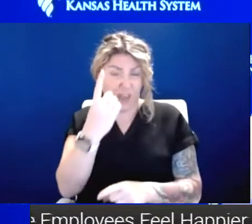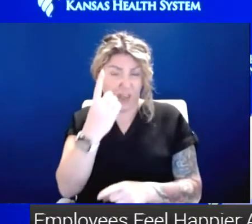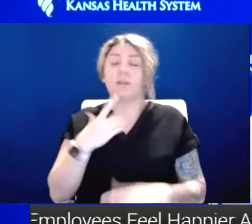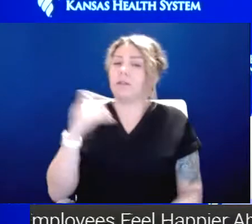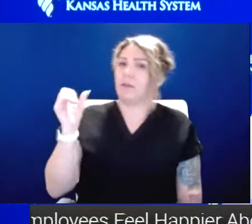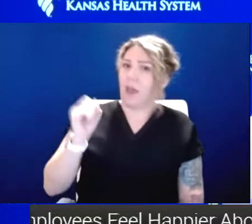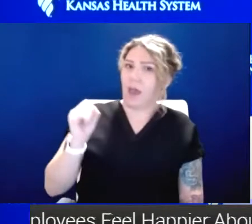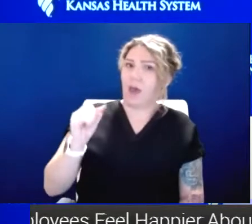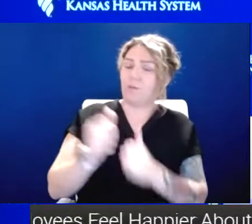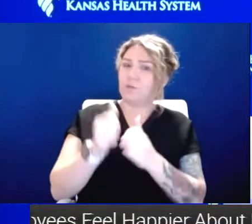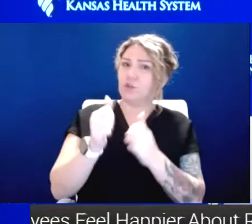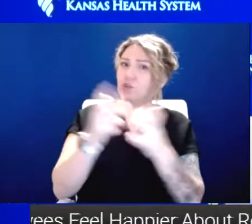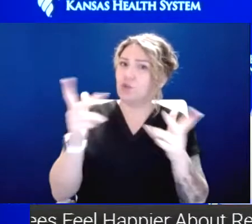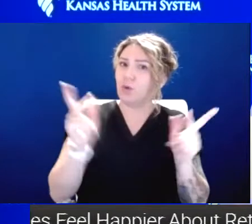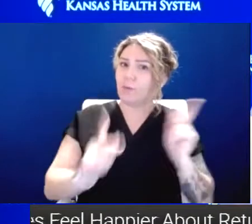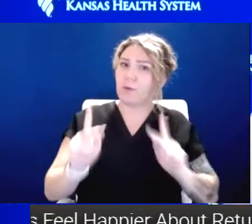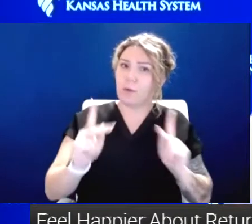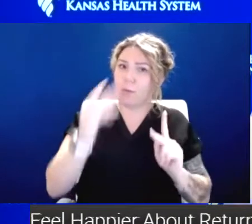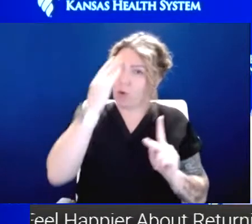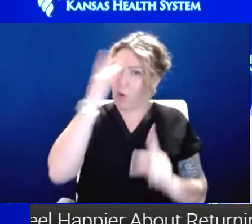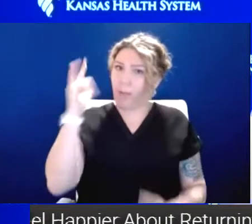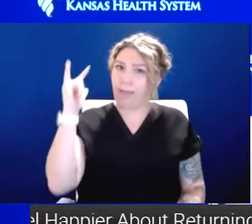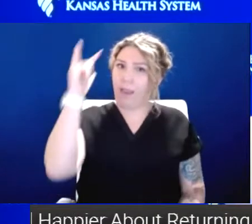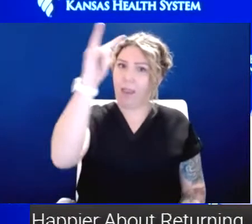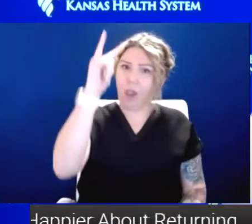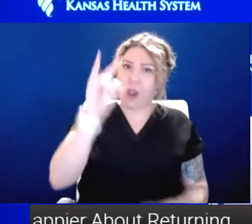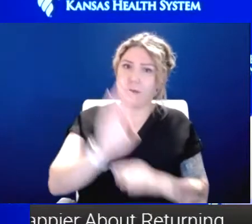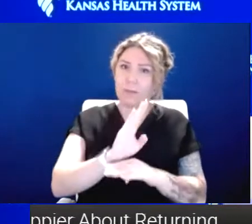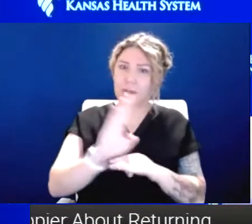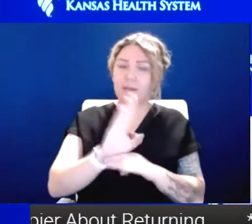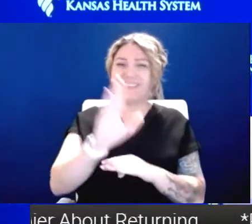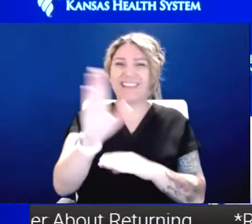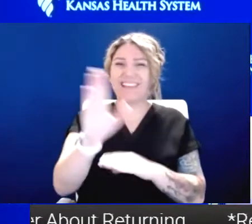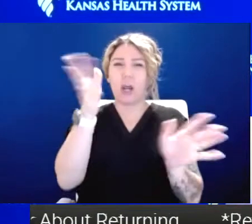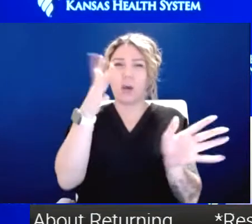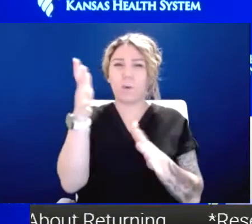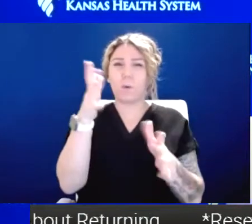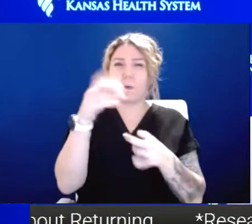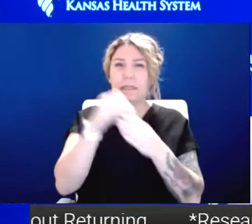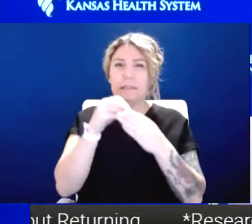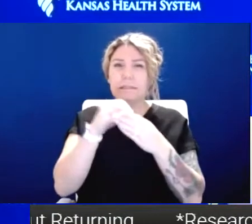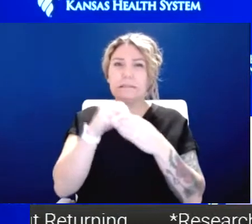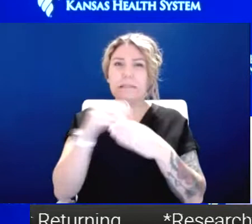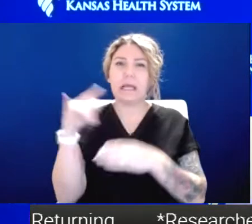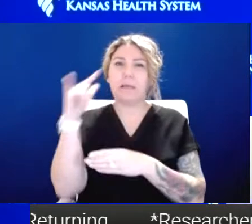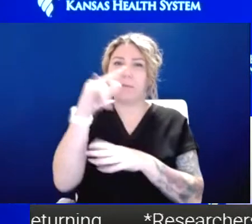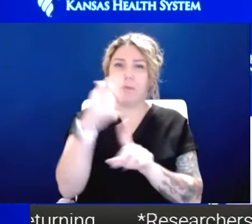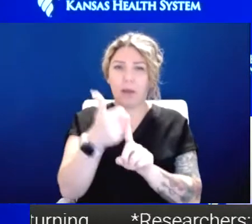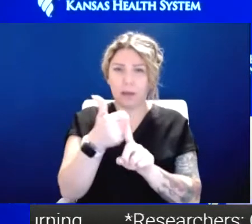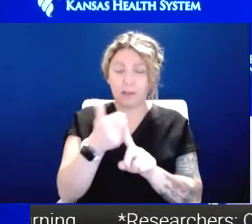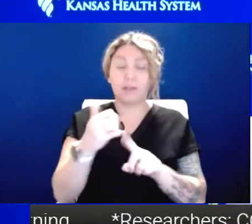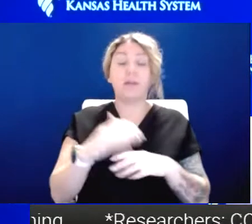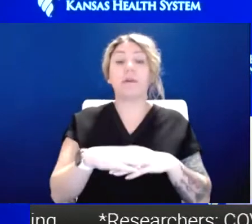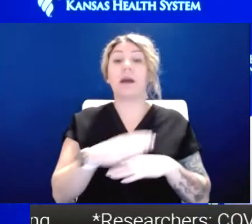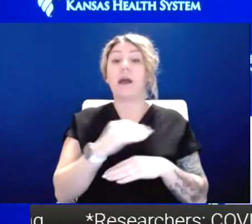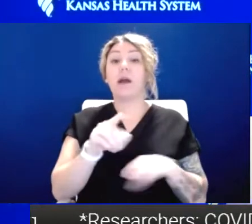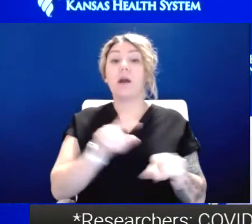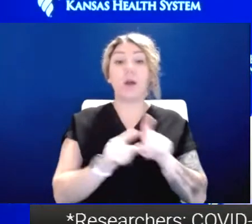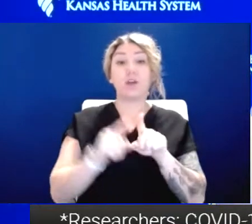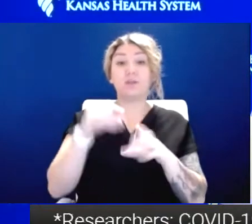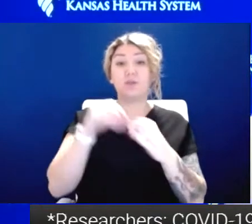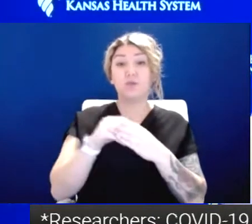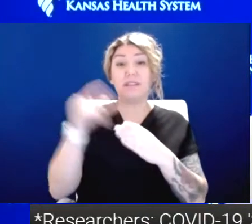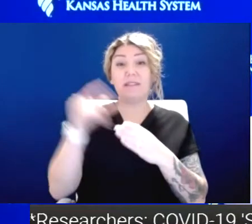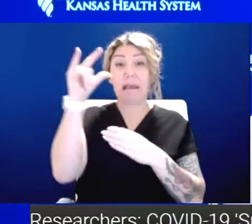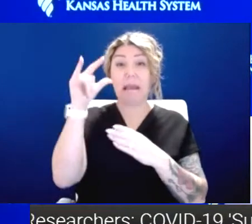people. We know the airlines have talked about their airflow in the planes themselves, but we also know when you're in those airports, you are